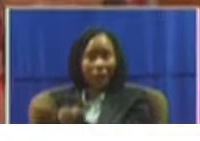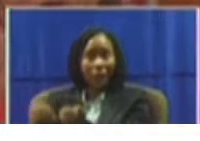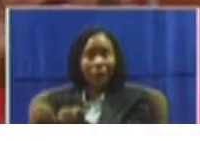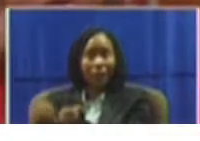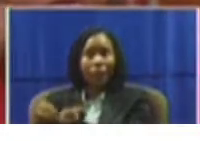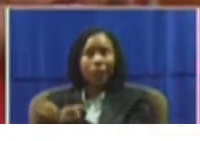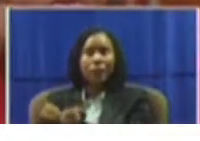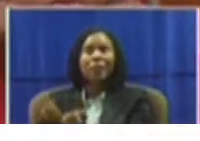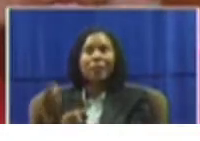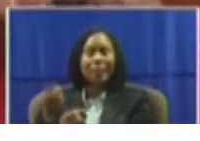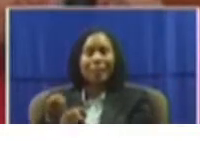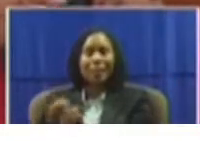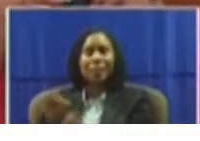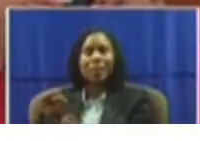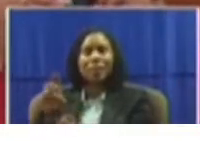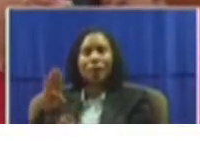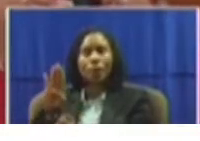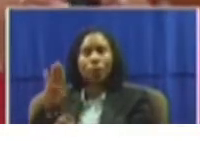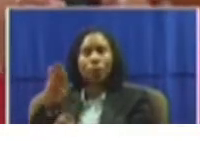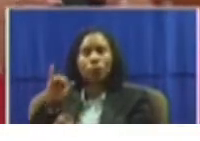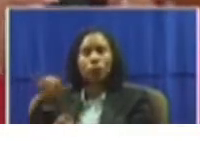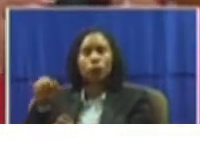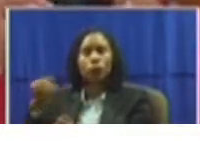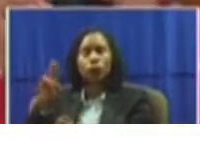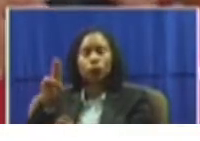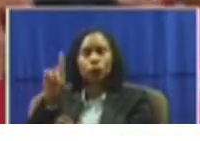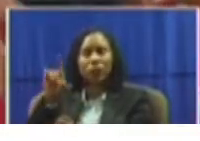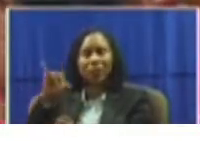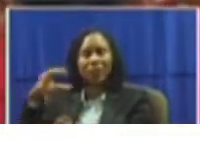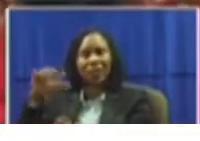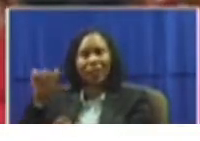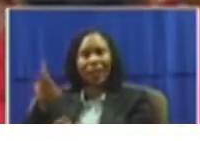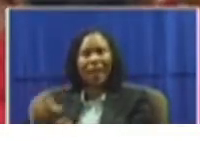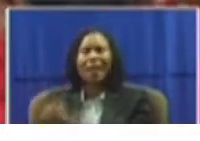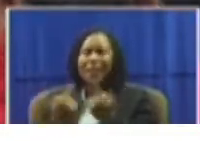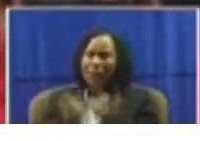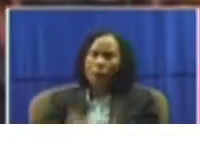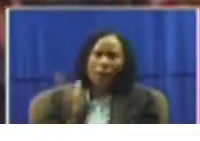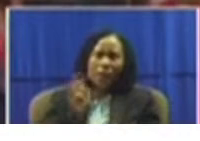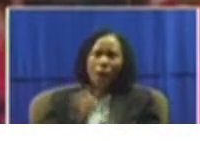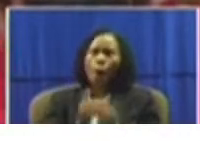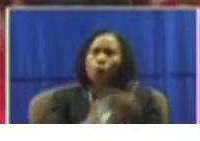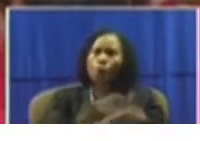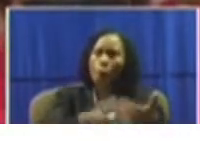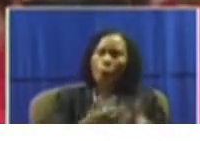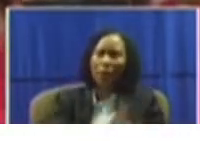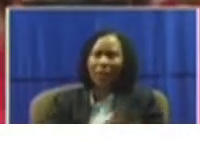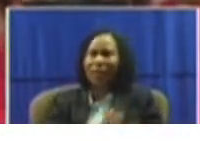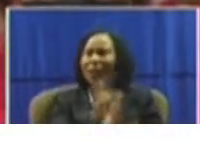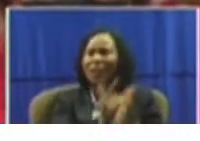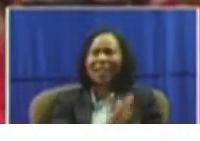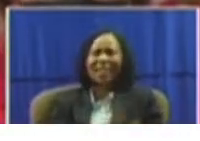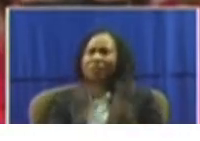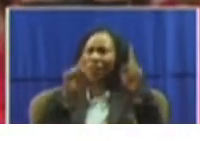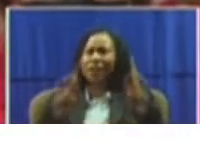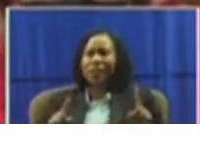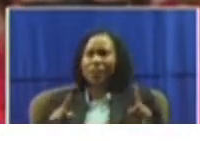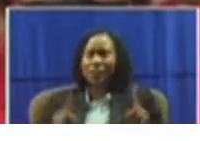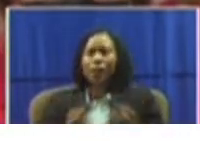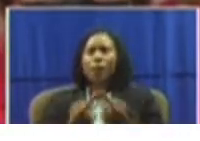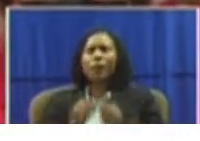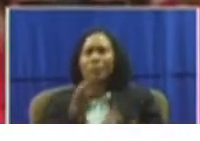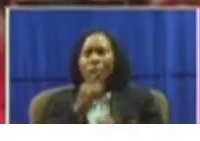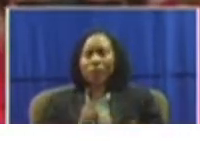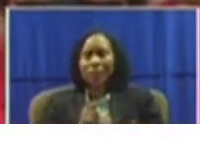here. But here we hear of ongoing litigation, which is not the same as before the court. But having said that, whether the matter is